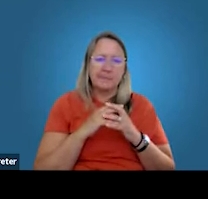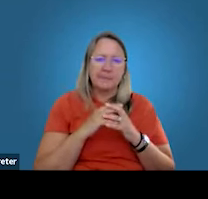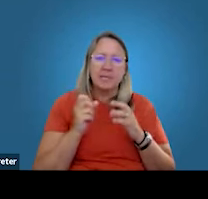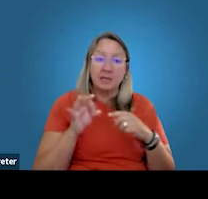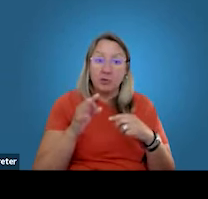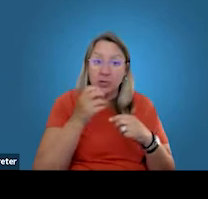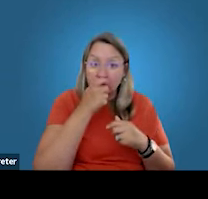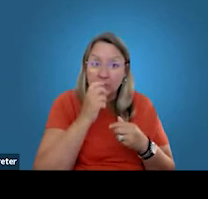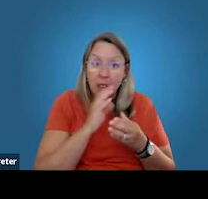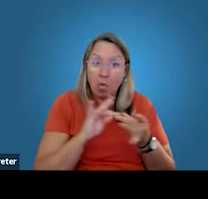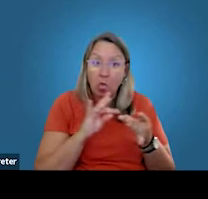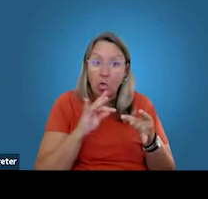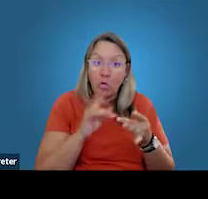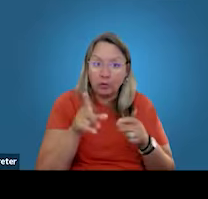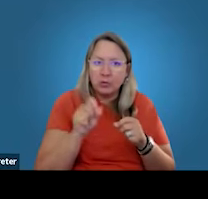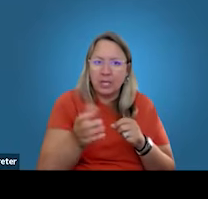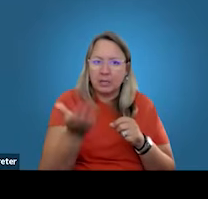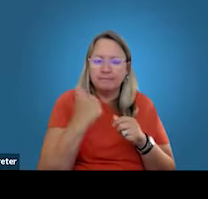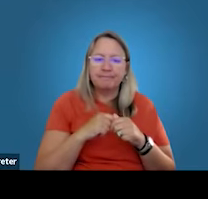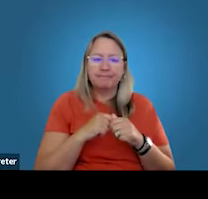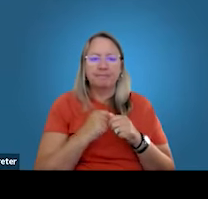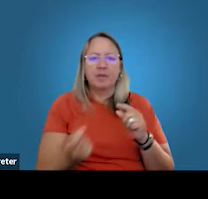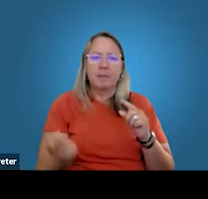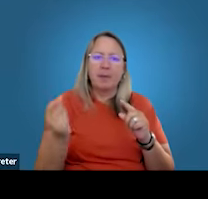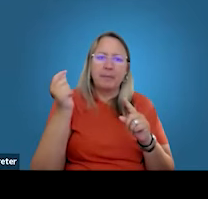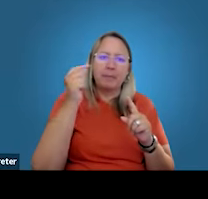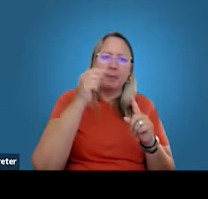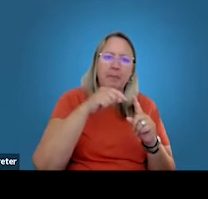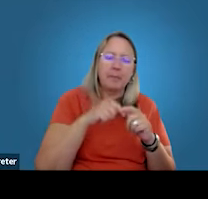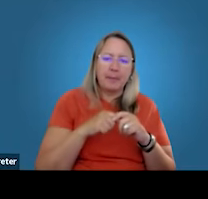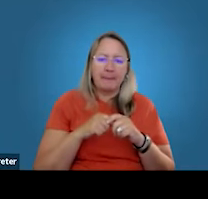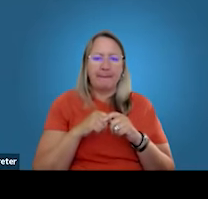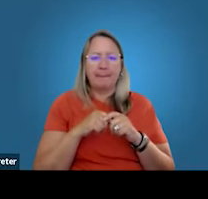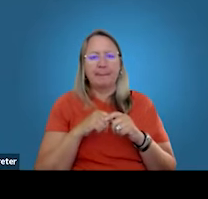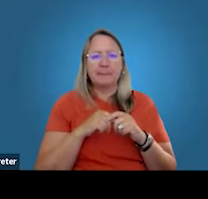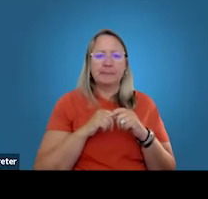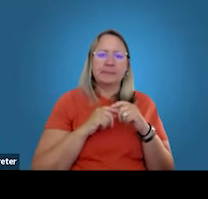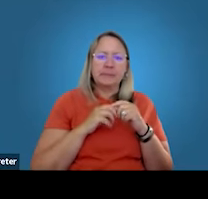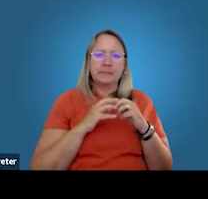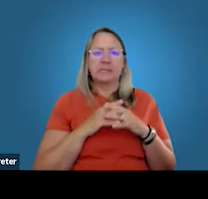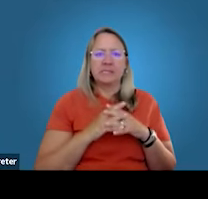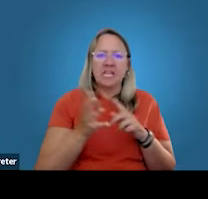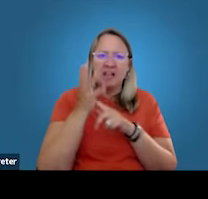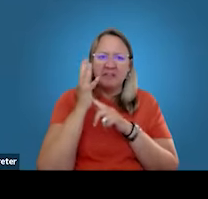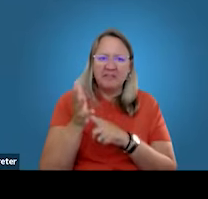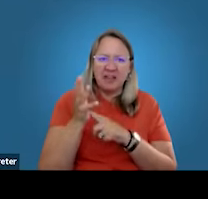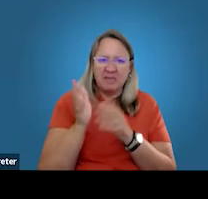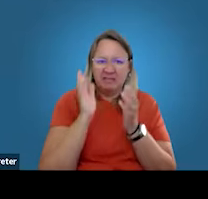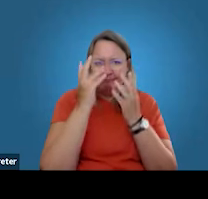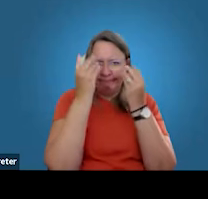pitch is, bringing all these things together. So I'll flash back up the story types, and we're going to give you 5 minutes this